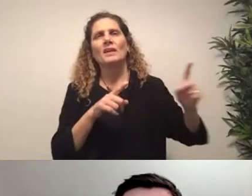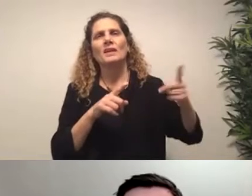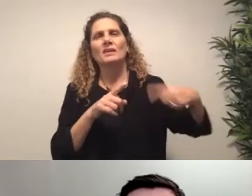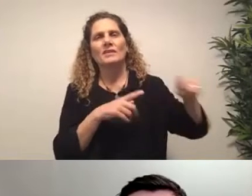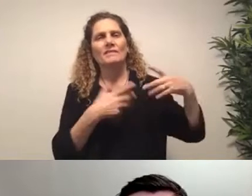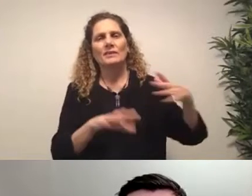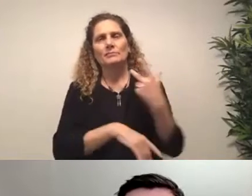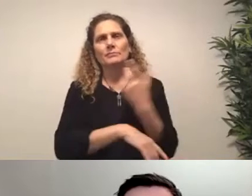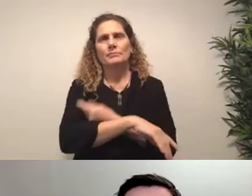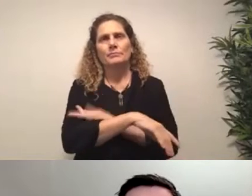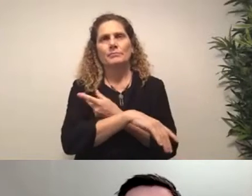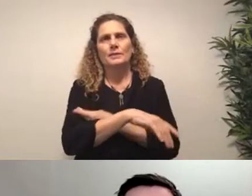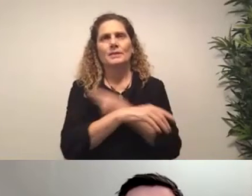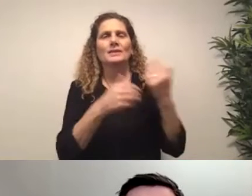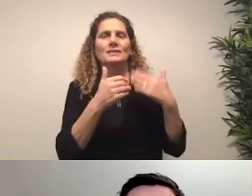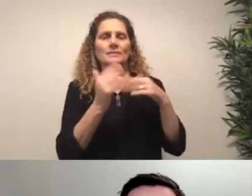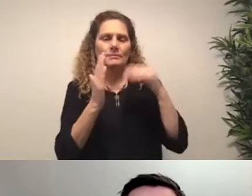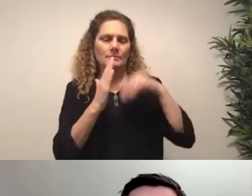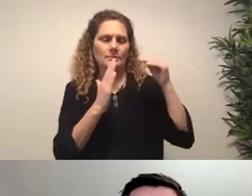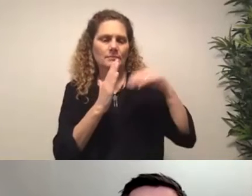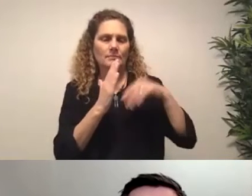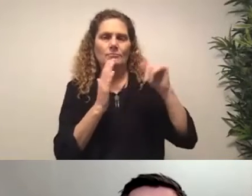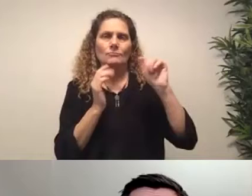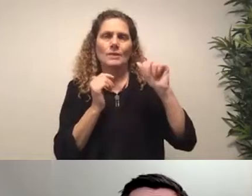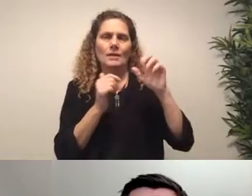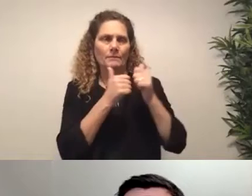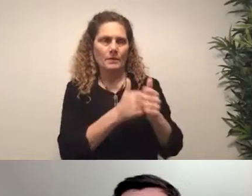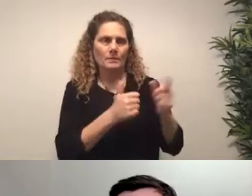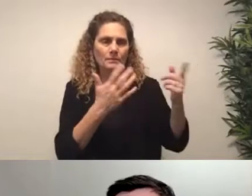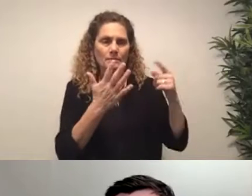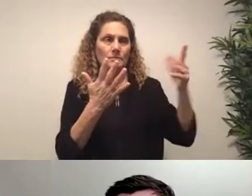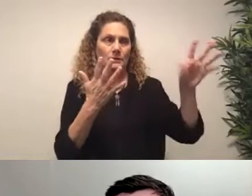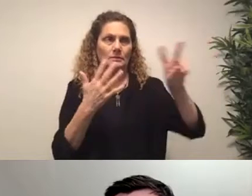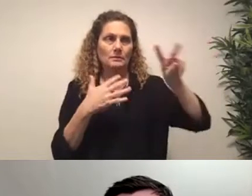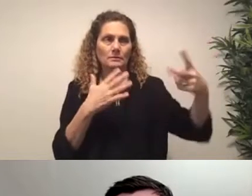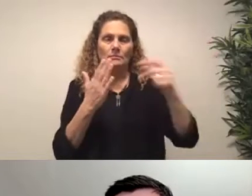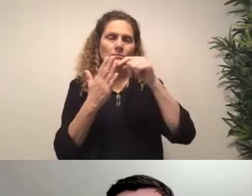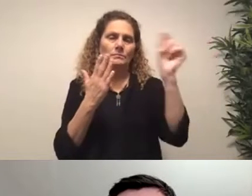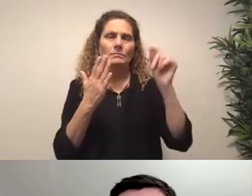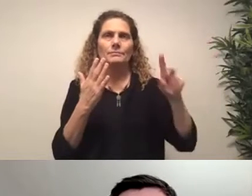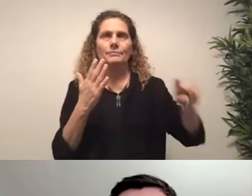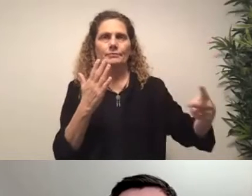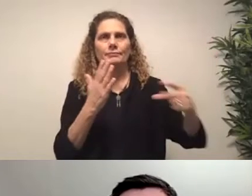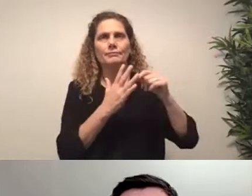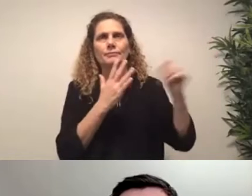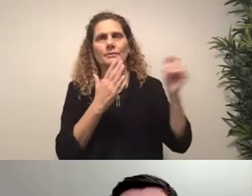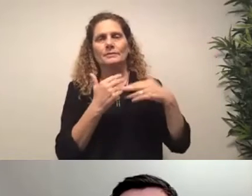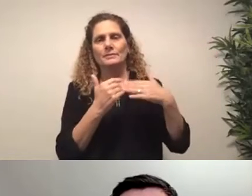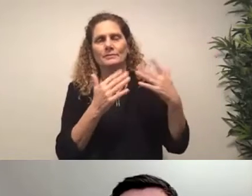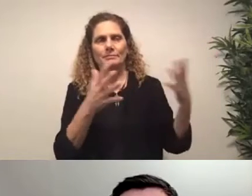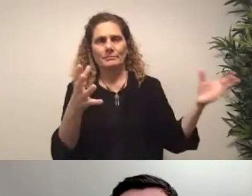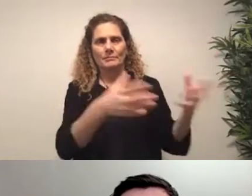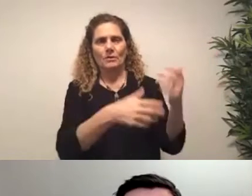track of people, send out notifications when it's time to get the vaccine. It'll obviously be a much greater challenge once this